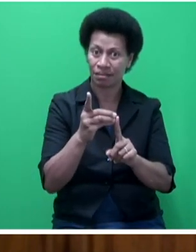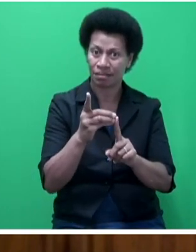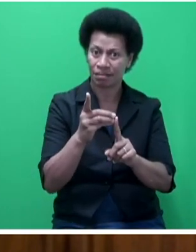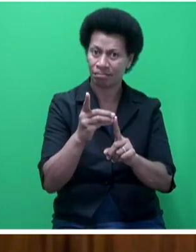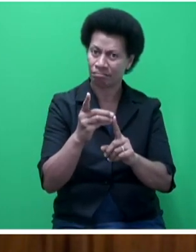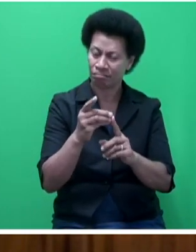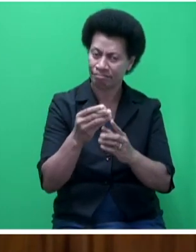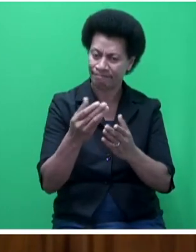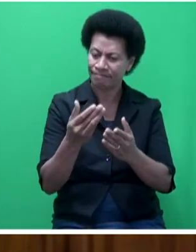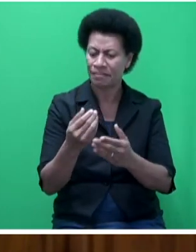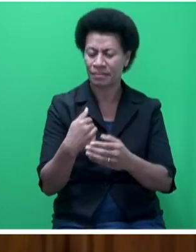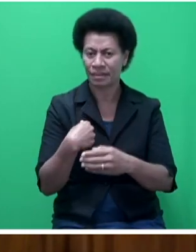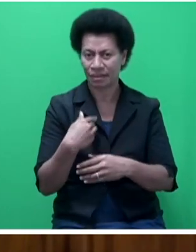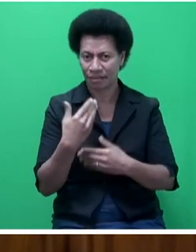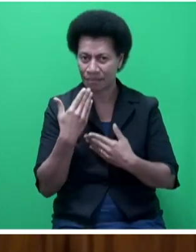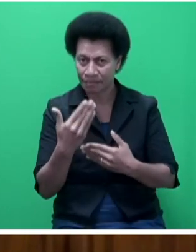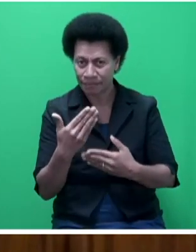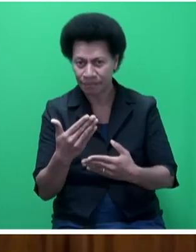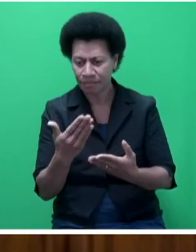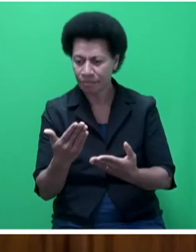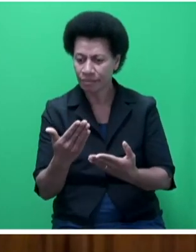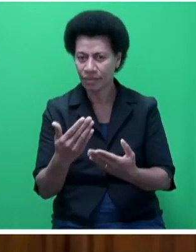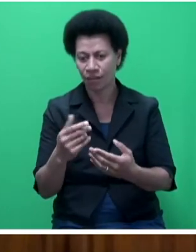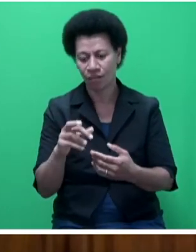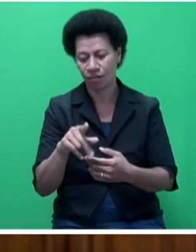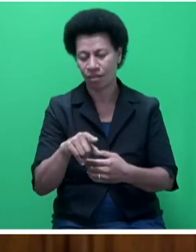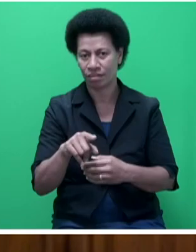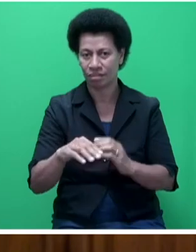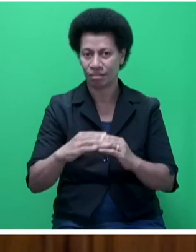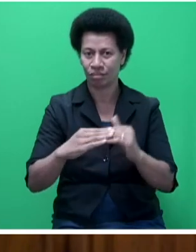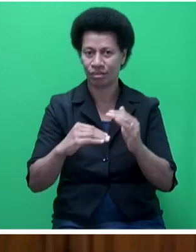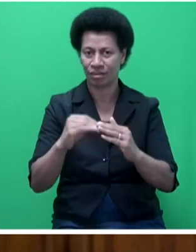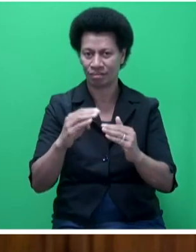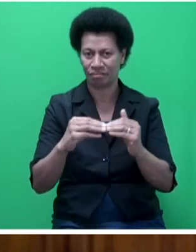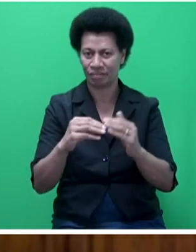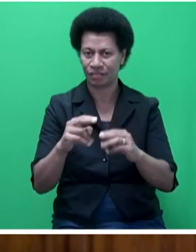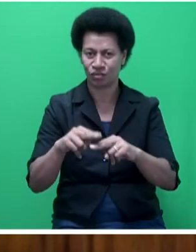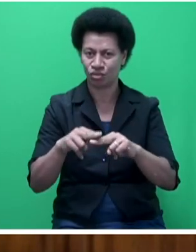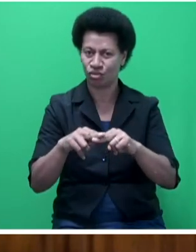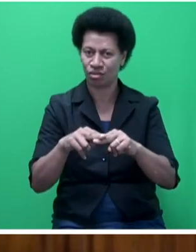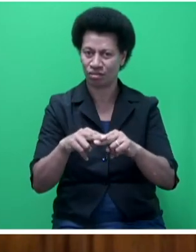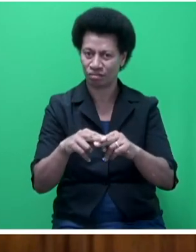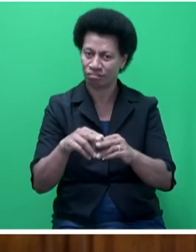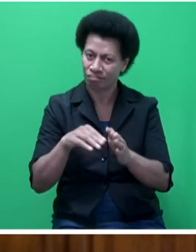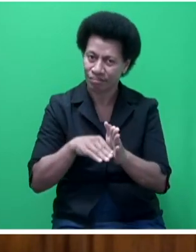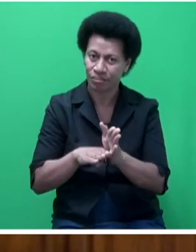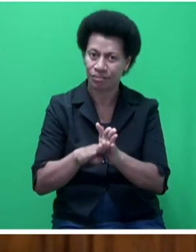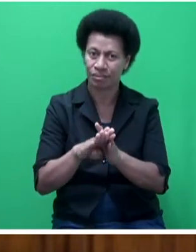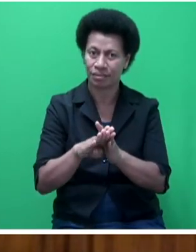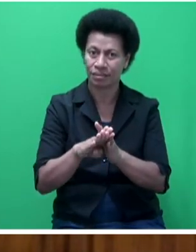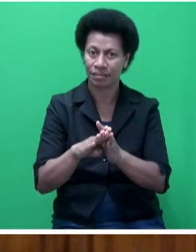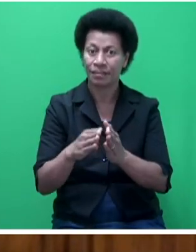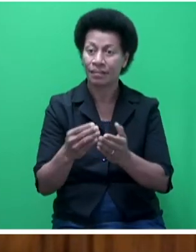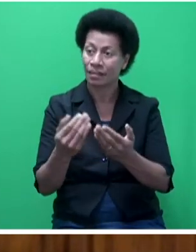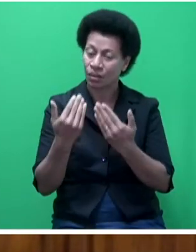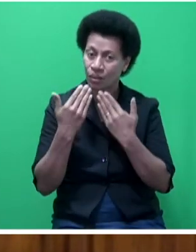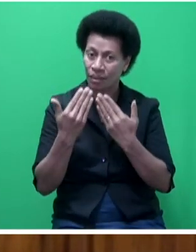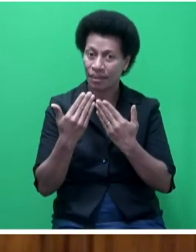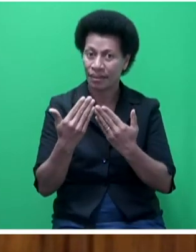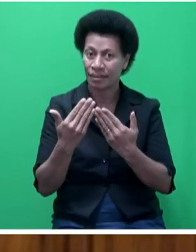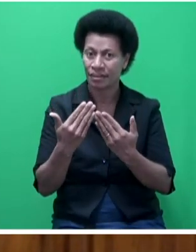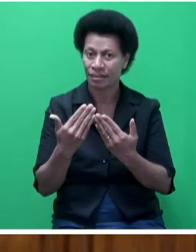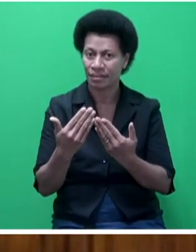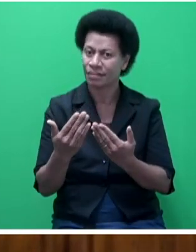for their role in building this nation. Mr. Speaker, I would also like to acknowledge the contribution from our